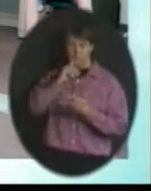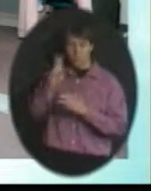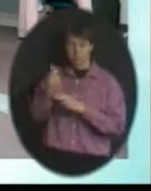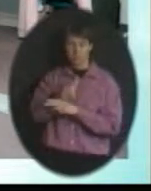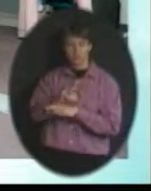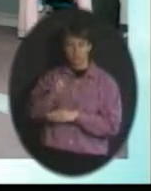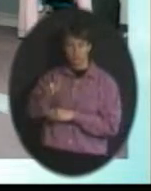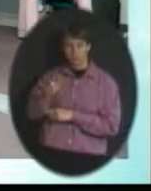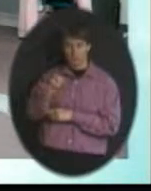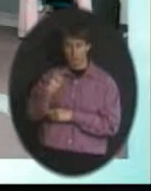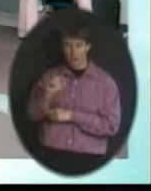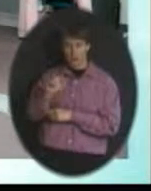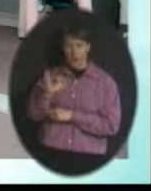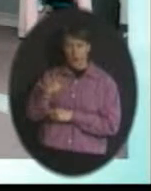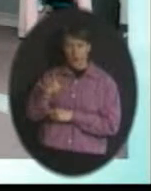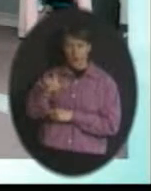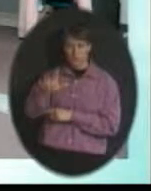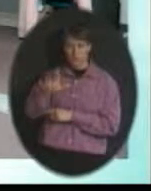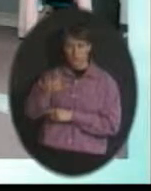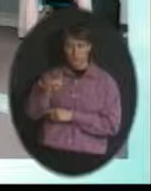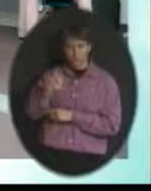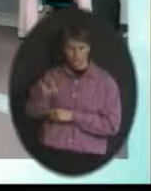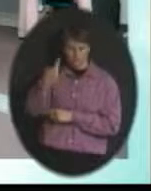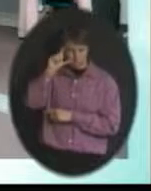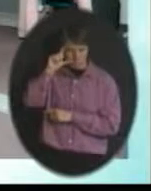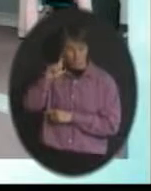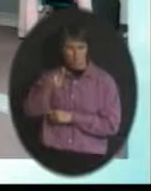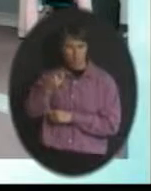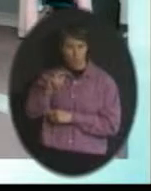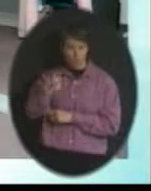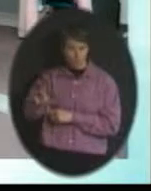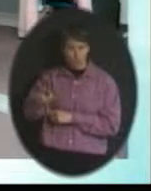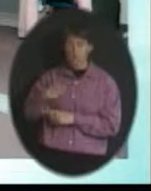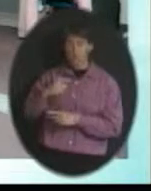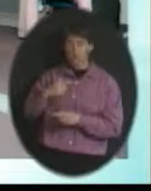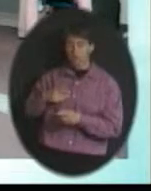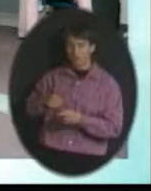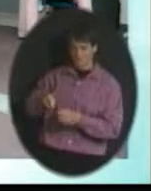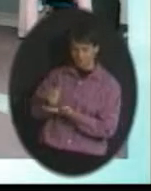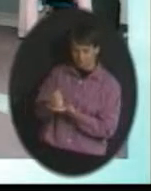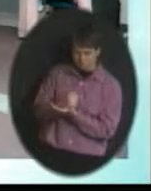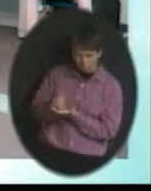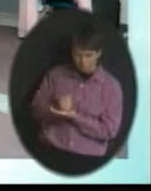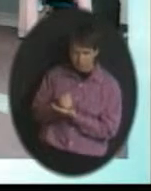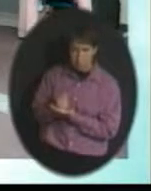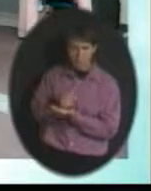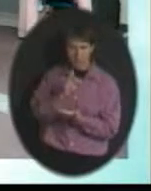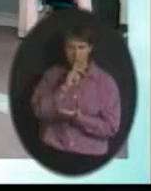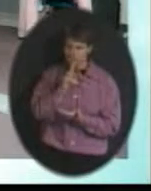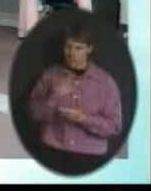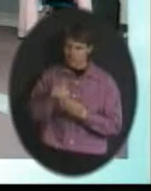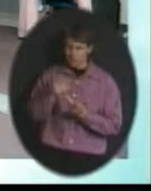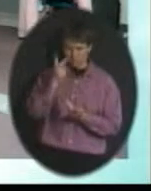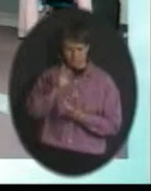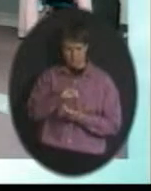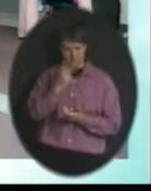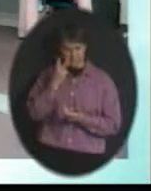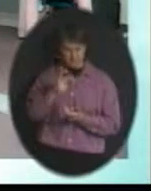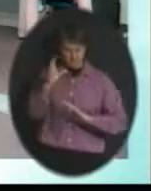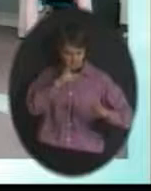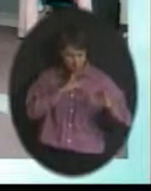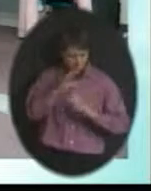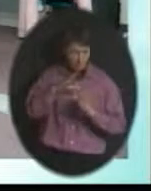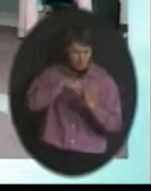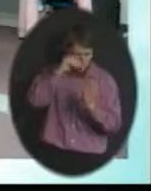robotic lunar rover. Kids, the great part about this program is it's all hands-on. You know, you get to see them exploring, learning, you